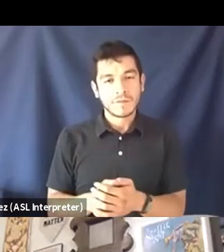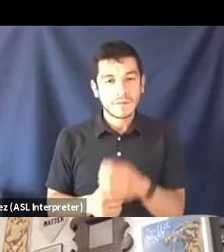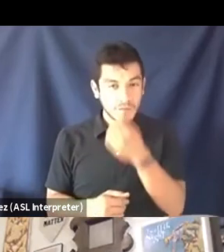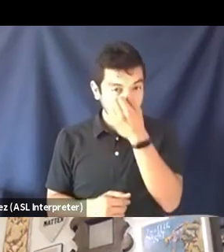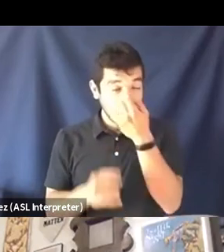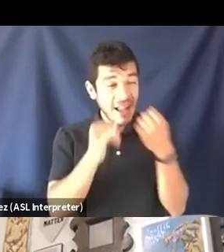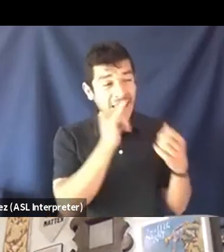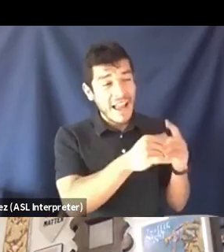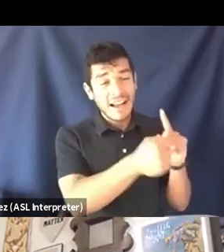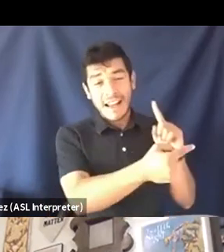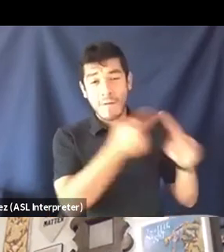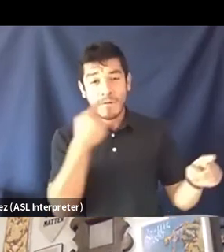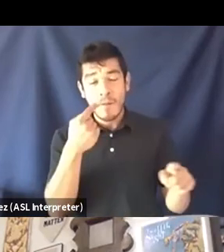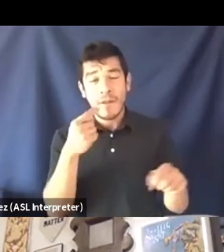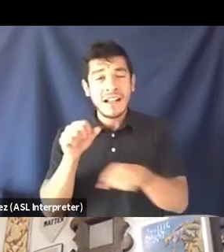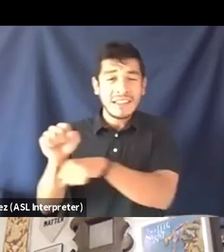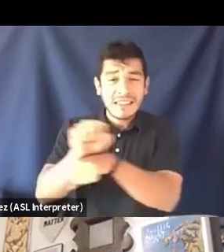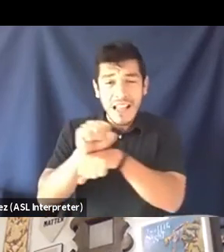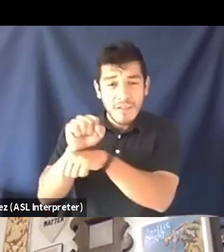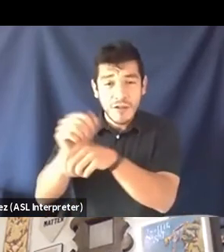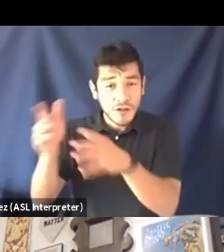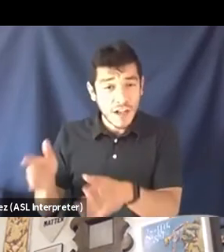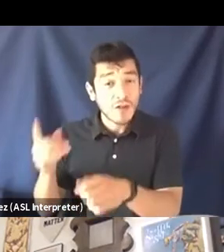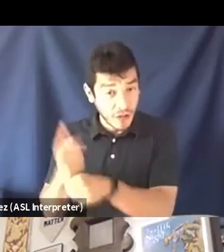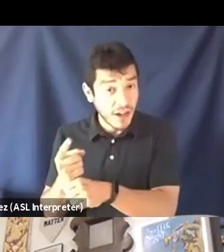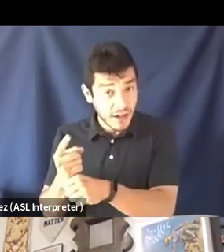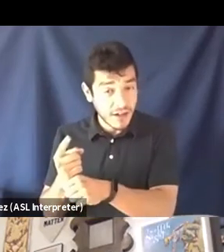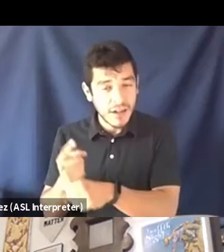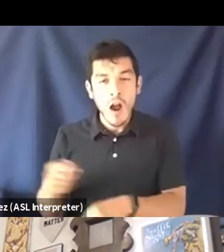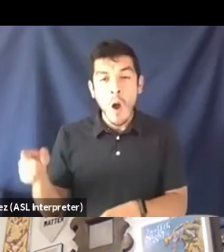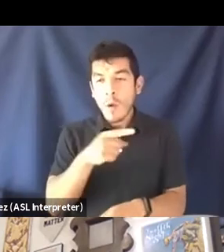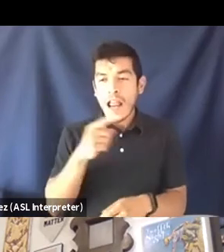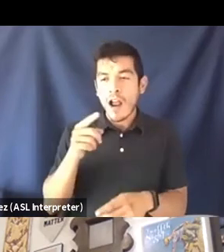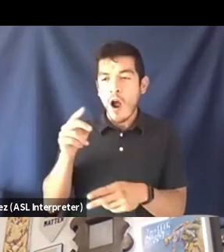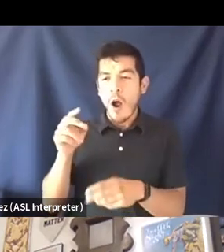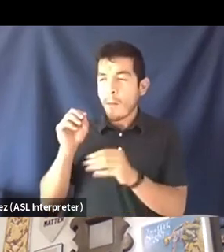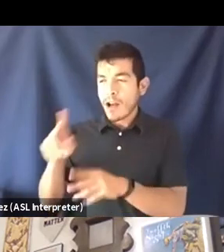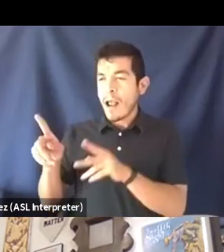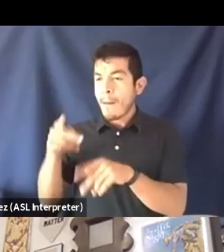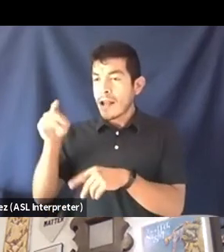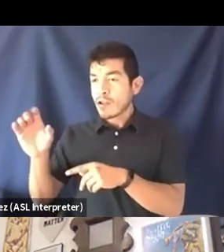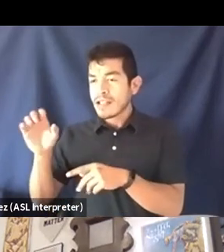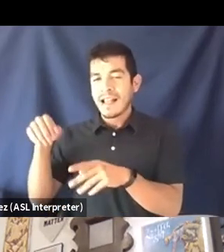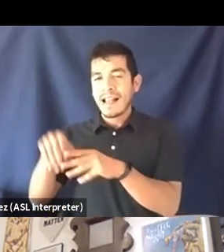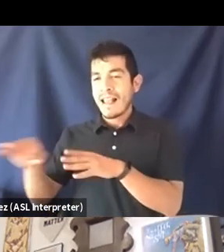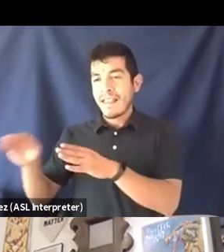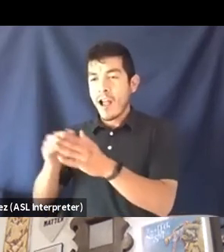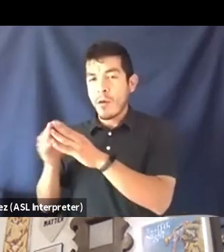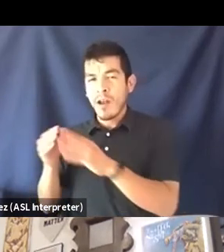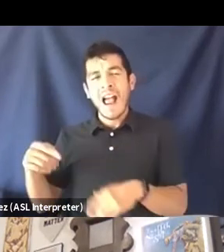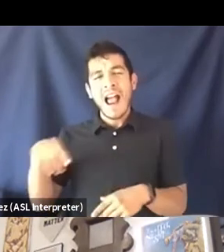systematically exposing people of color, vulnerable communities, to an environment where we control whether or not they live or